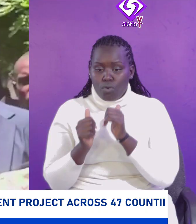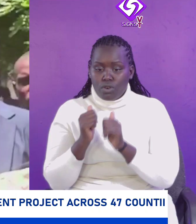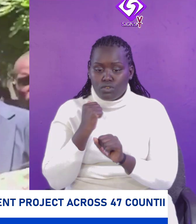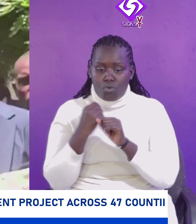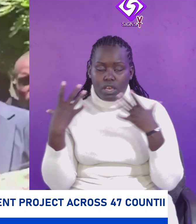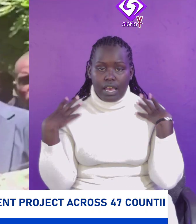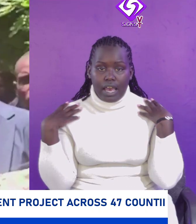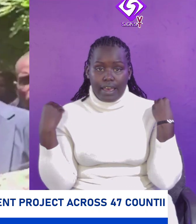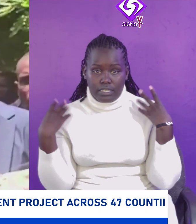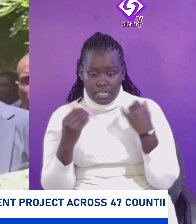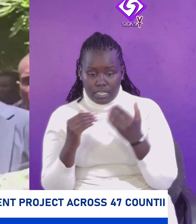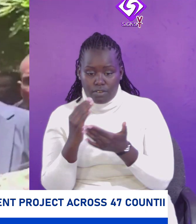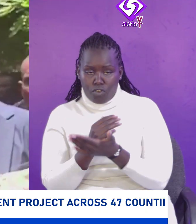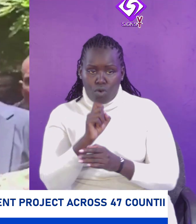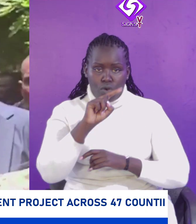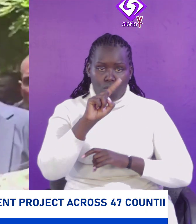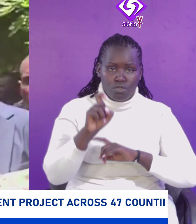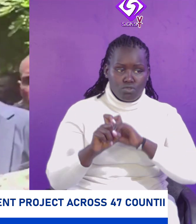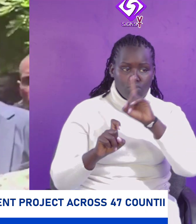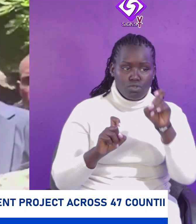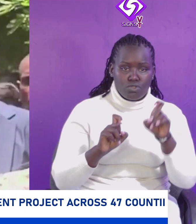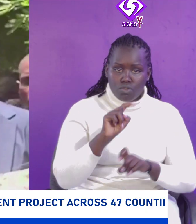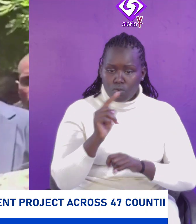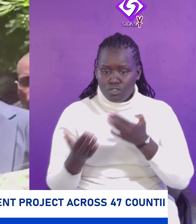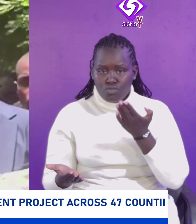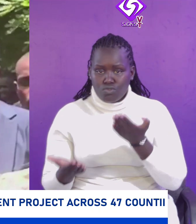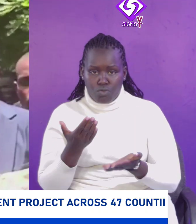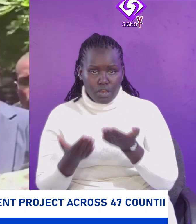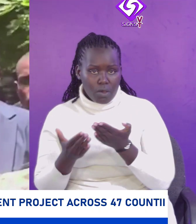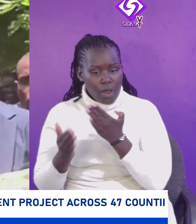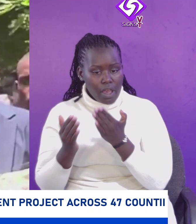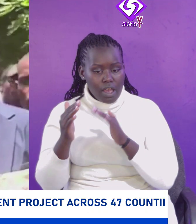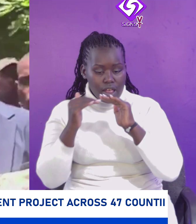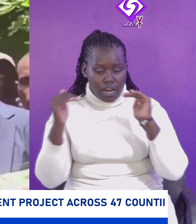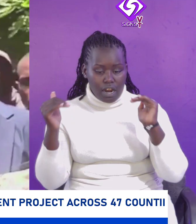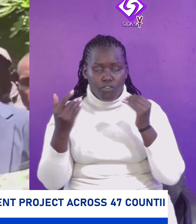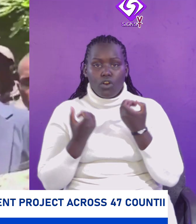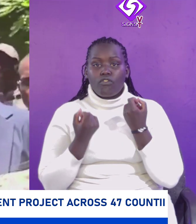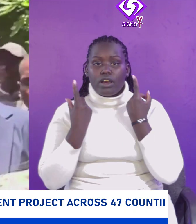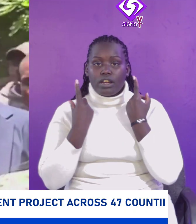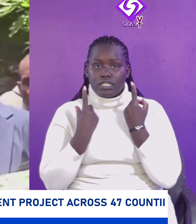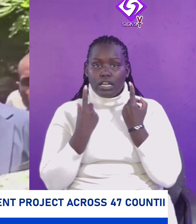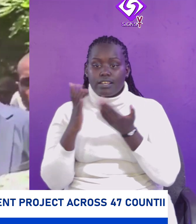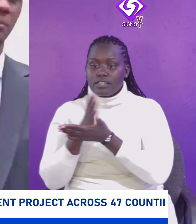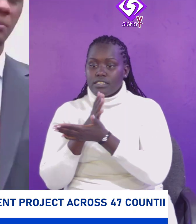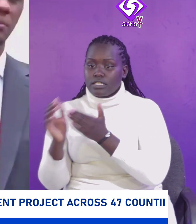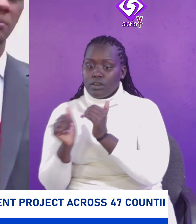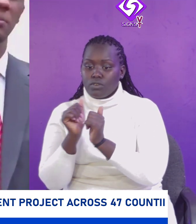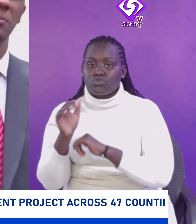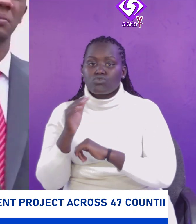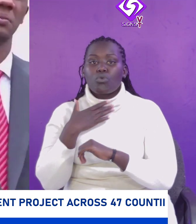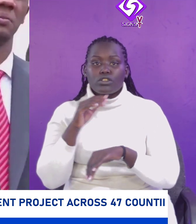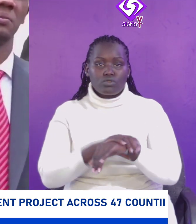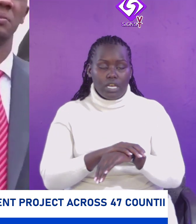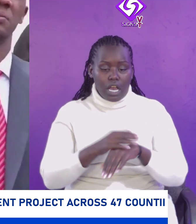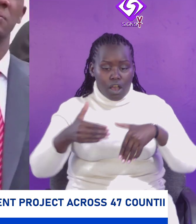exercise, some few questions just to gauge at the level of your understanding in the sector that you want to take in. Youths that are